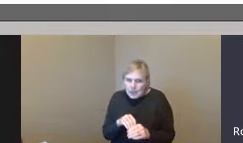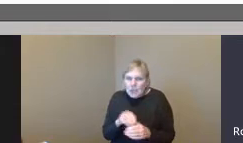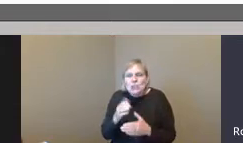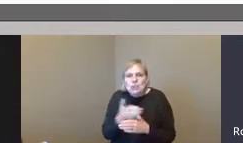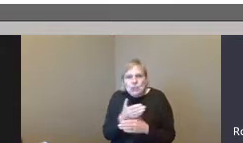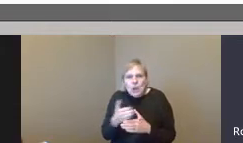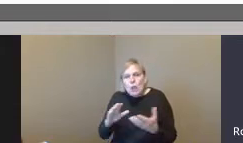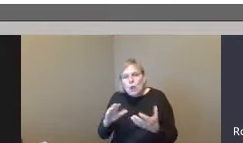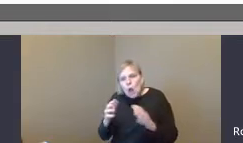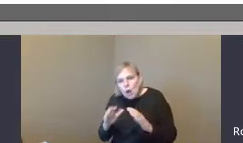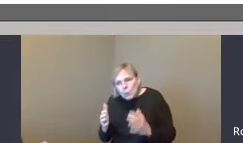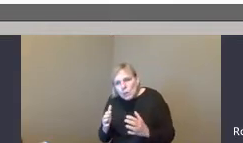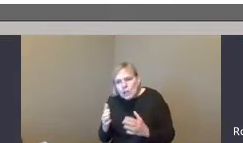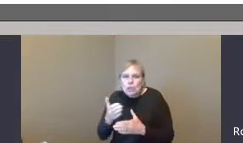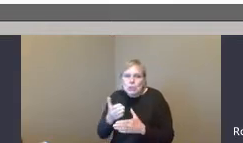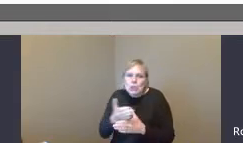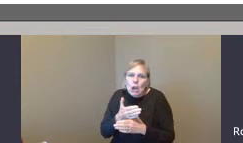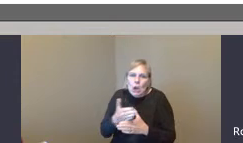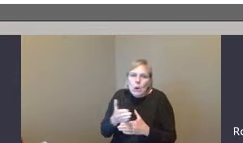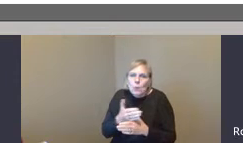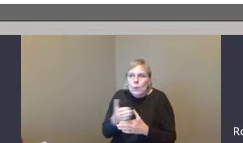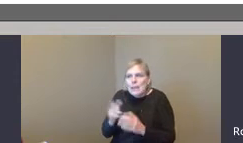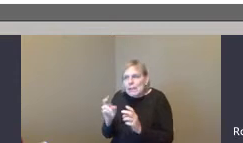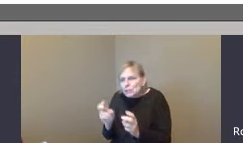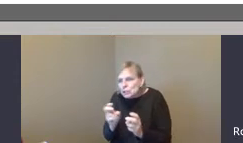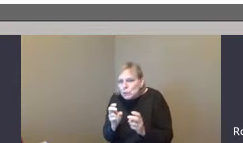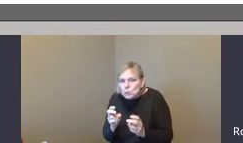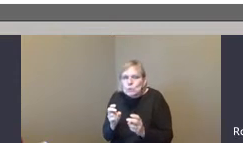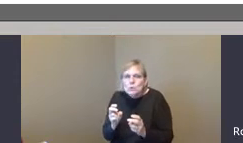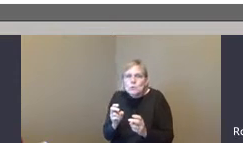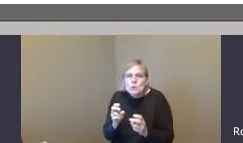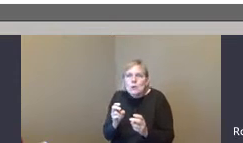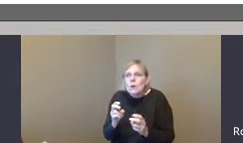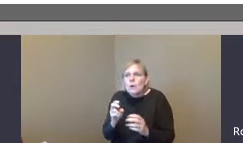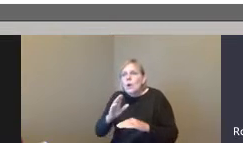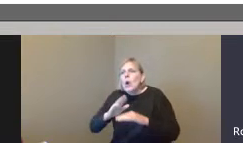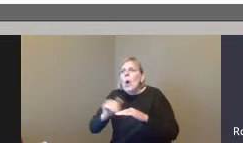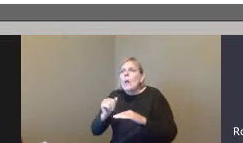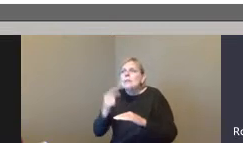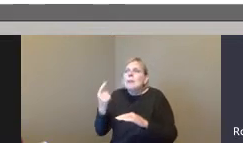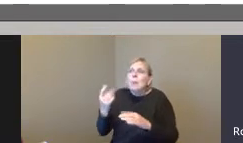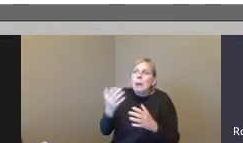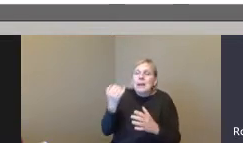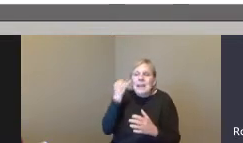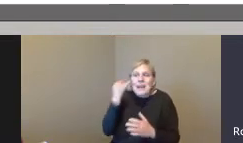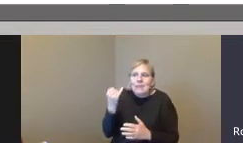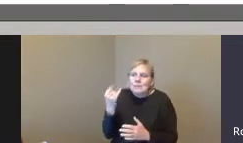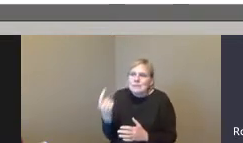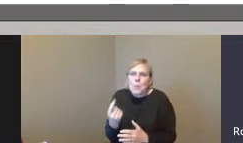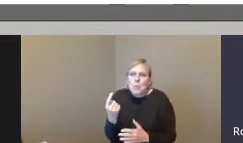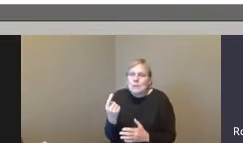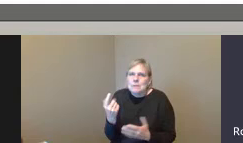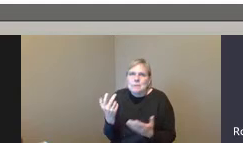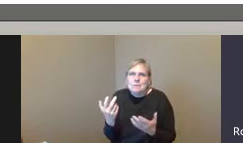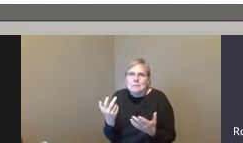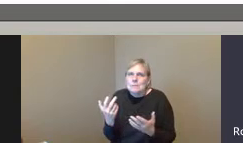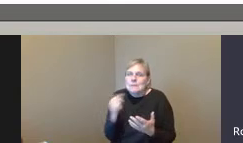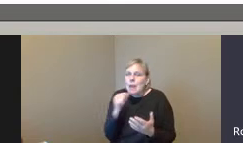sharing laundry, sharing issues, or calling out somebody if somebody's